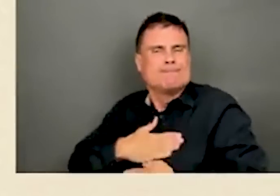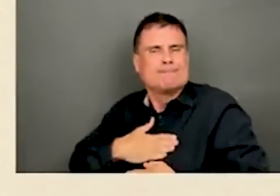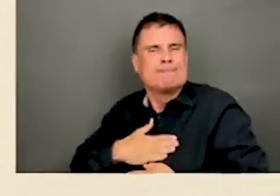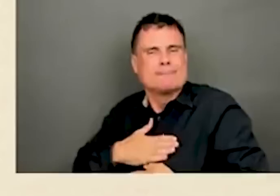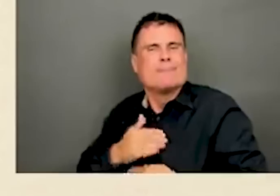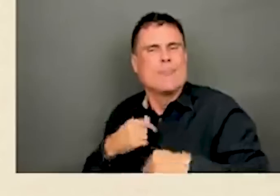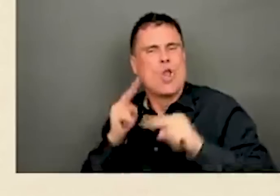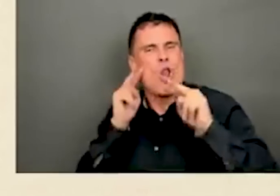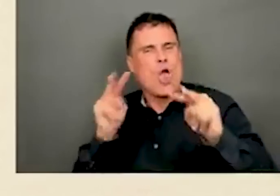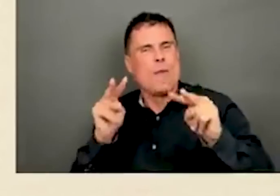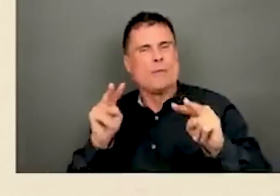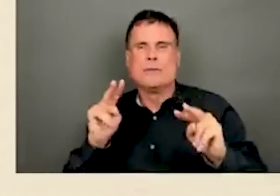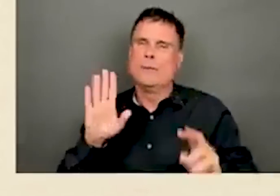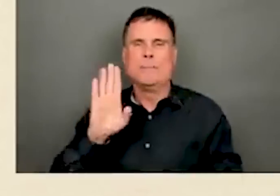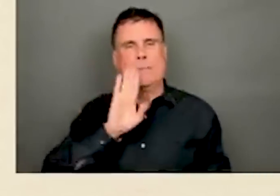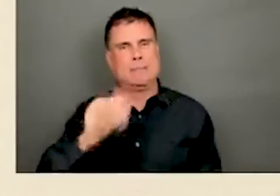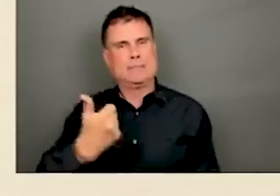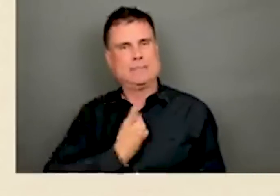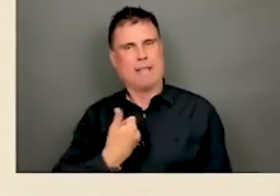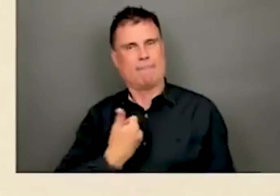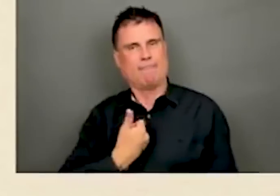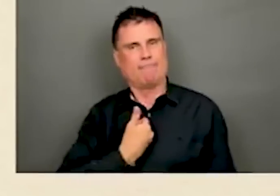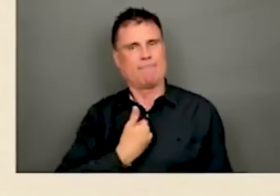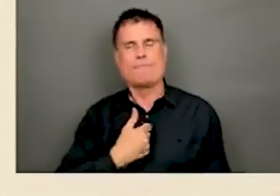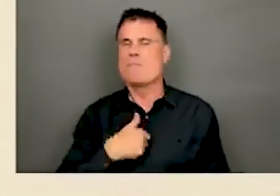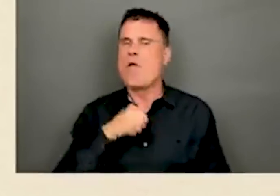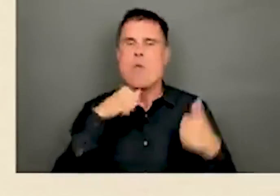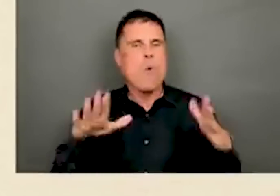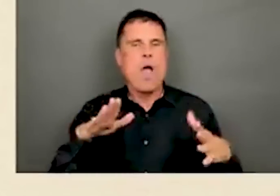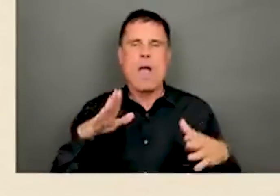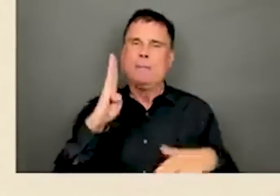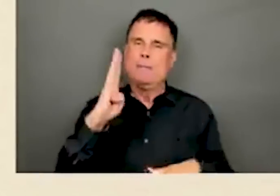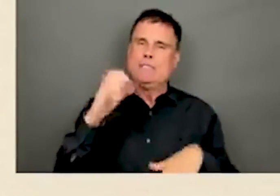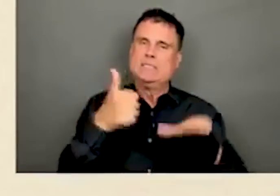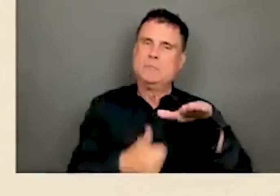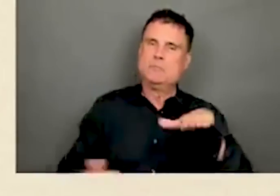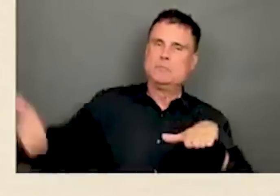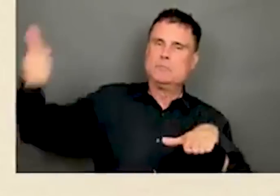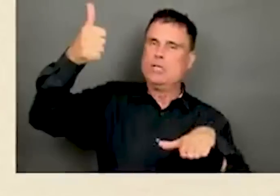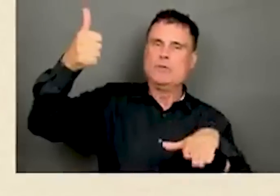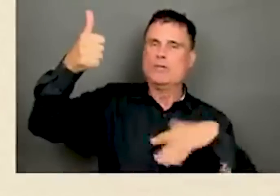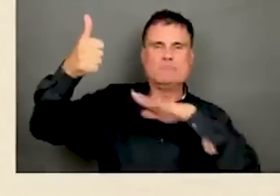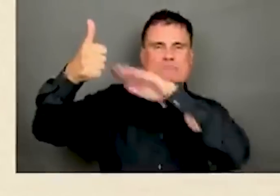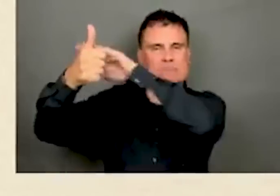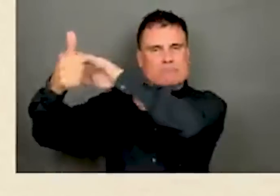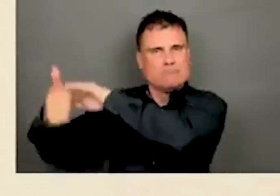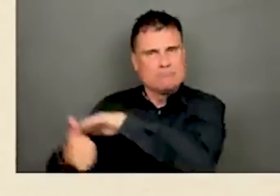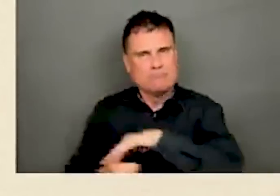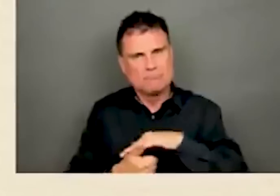talking to people not as Premier of British Columbia, but just John, a guy who stopped by to